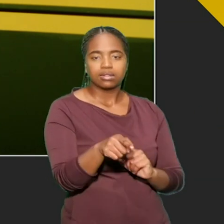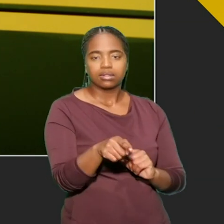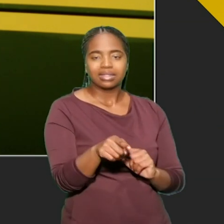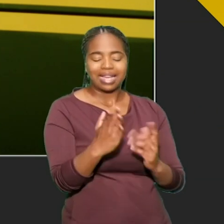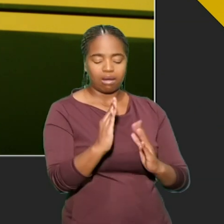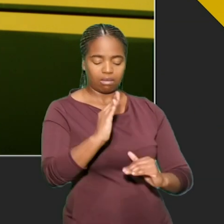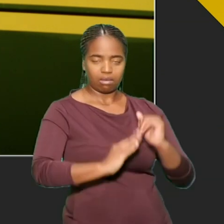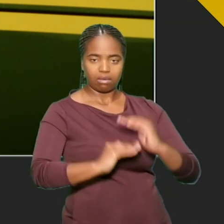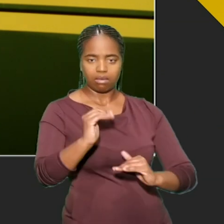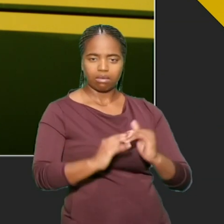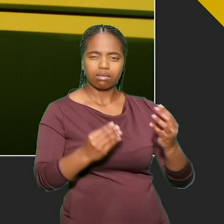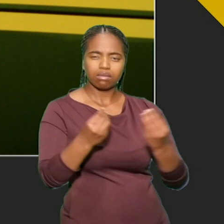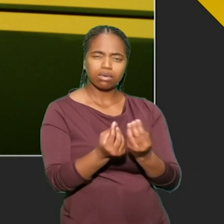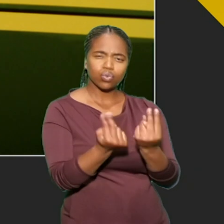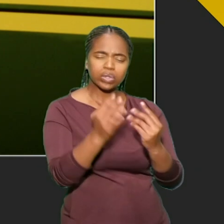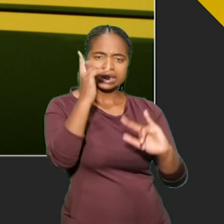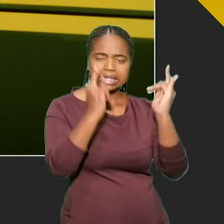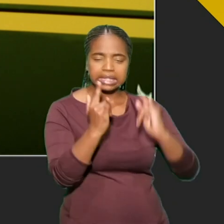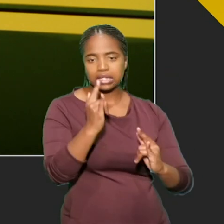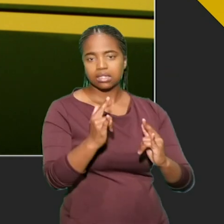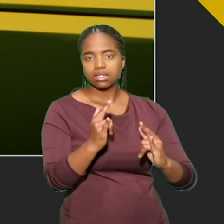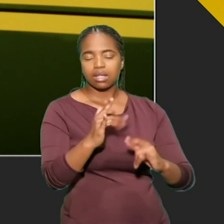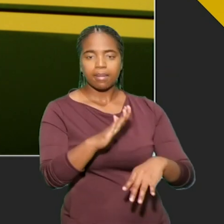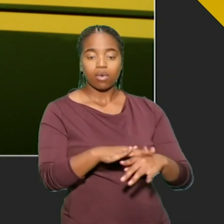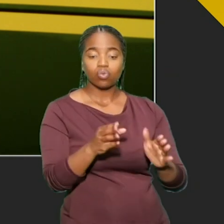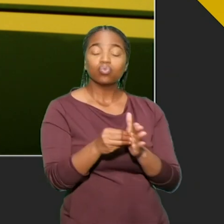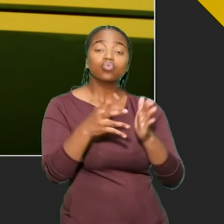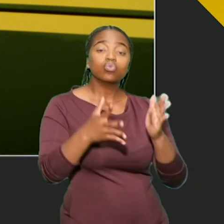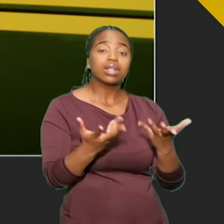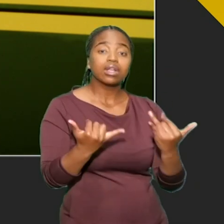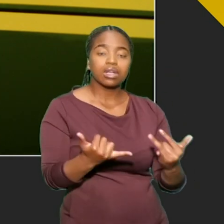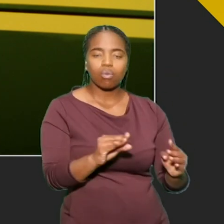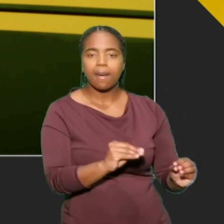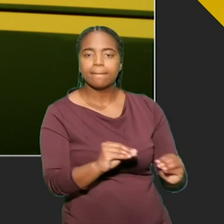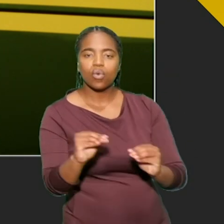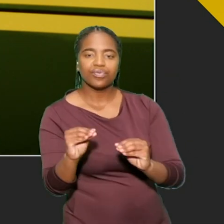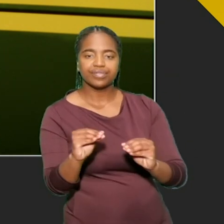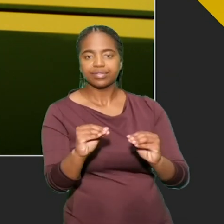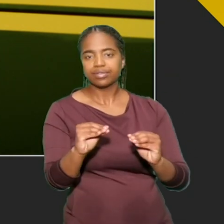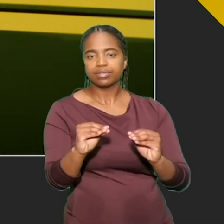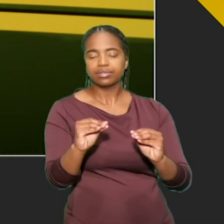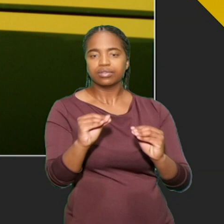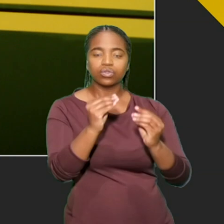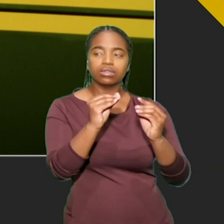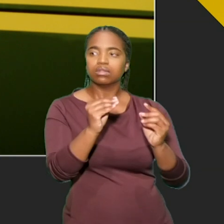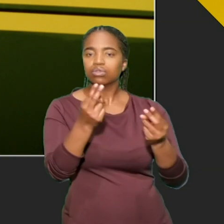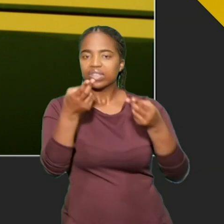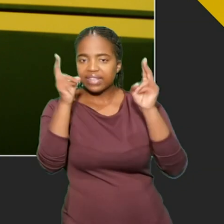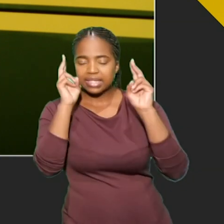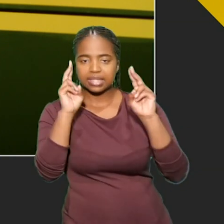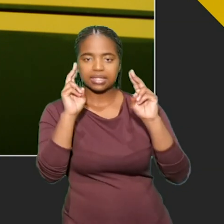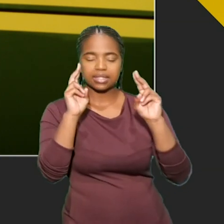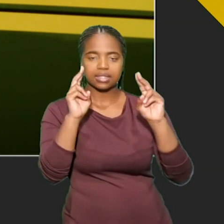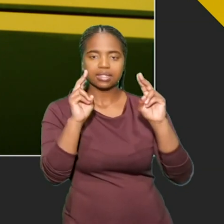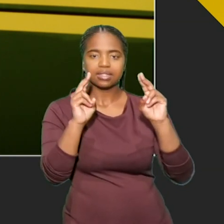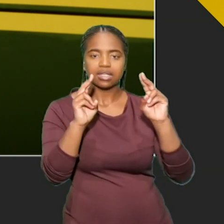abakhona khona indawo, like the new cities. I mean, we're seeing more students, for example, moving to urban areas for universities. And how does